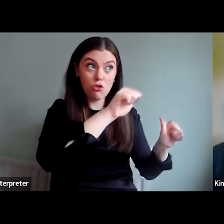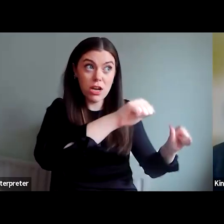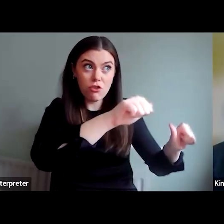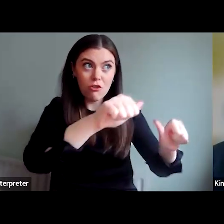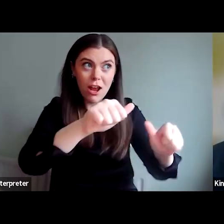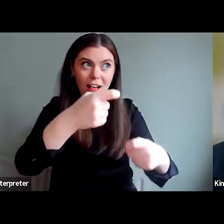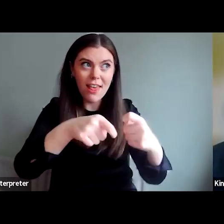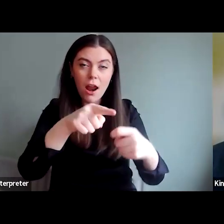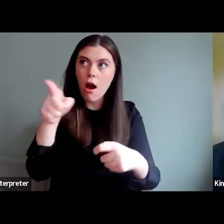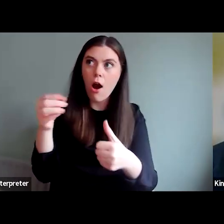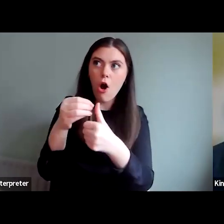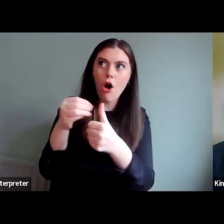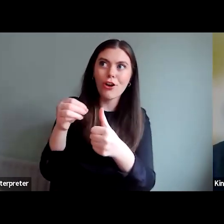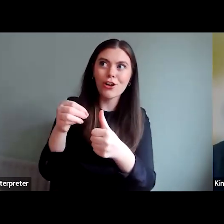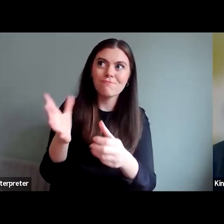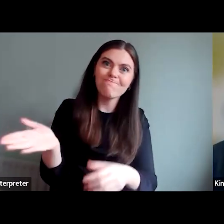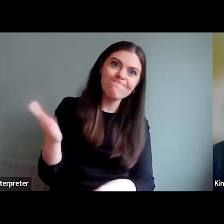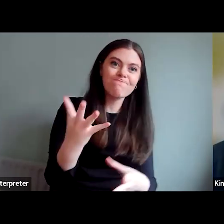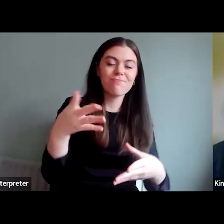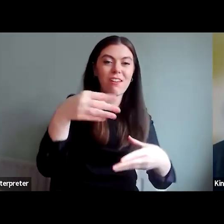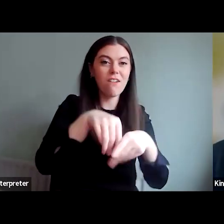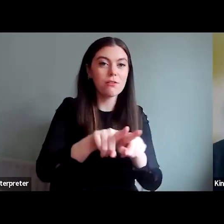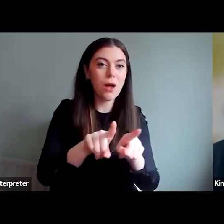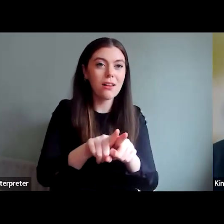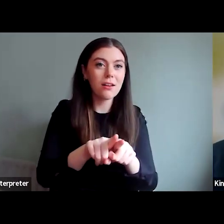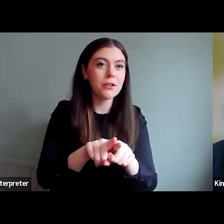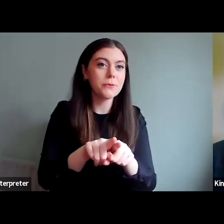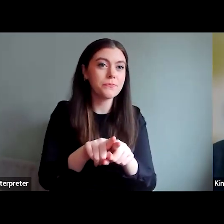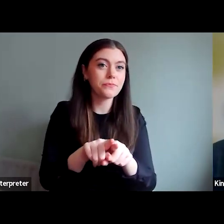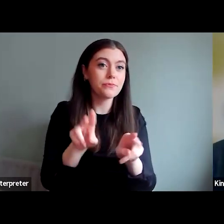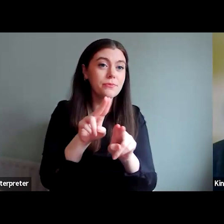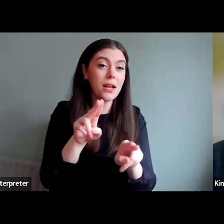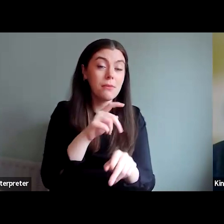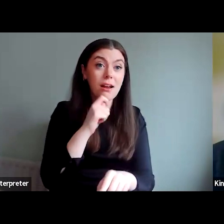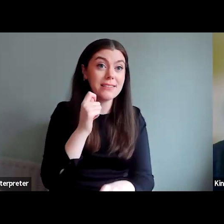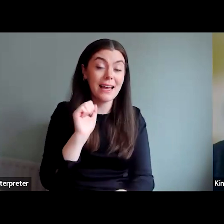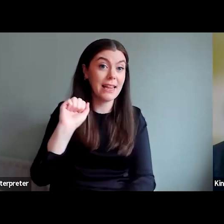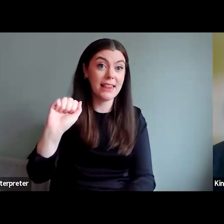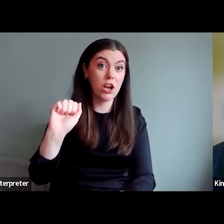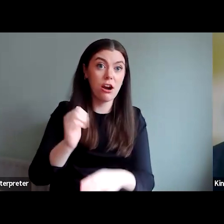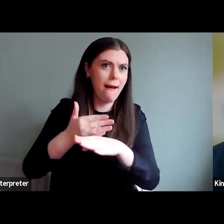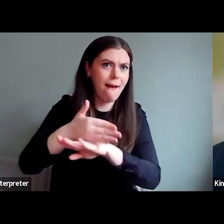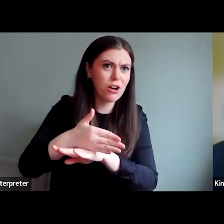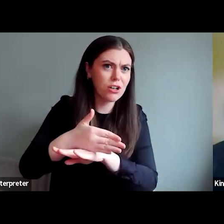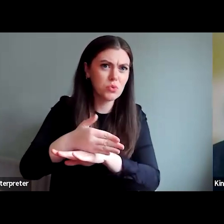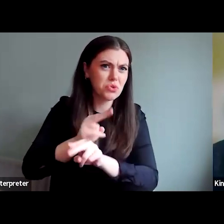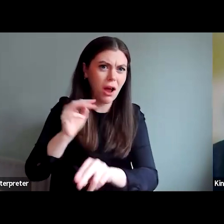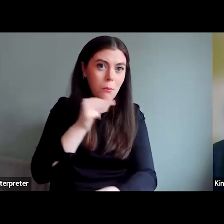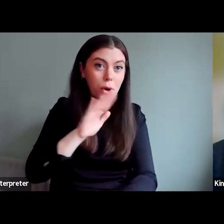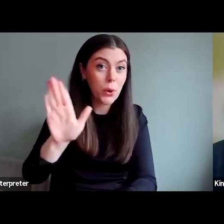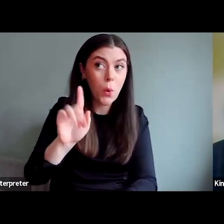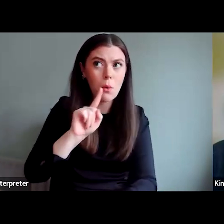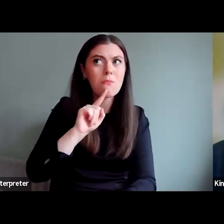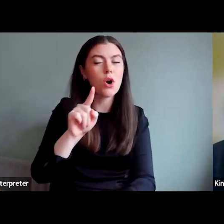fell in behind. Not in that their gesture was any less, but it's just that I